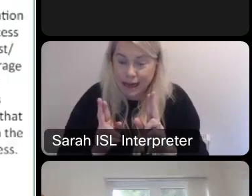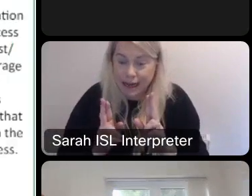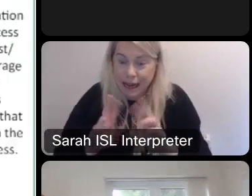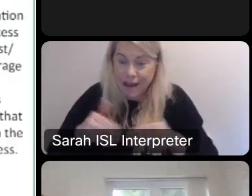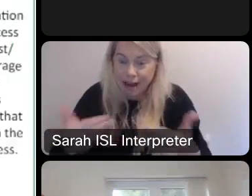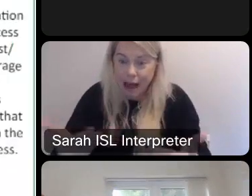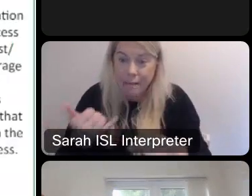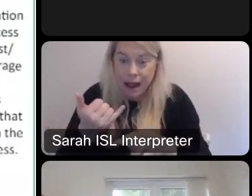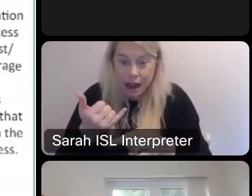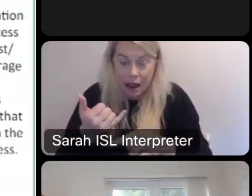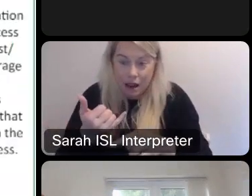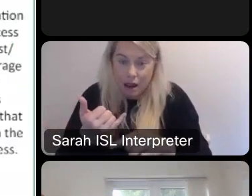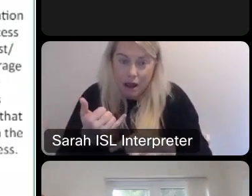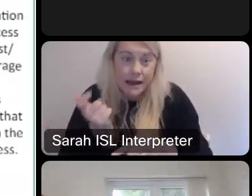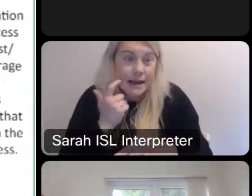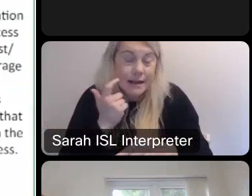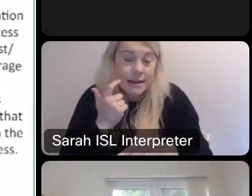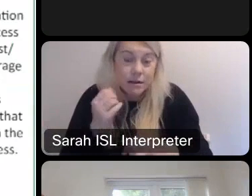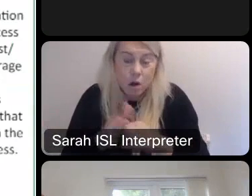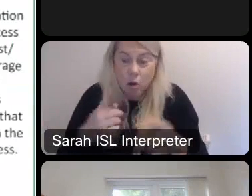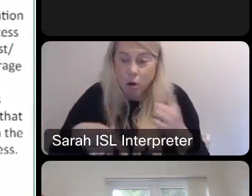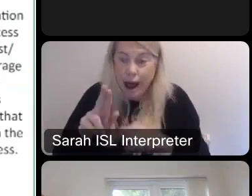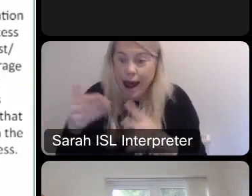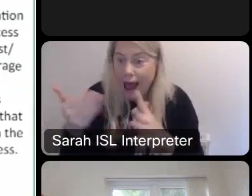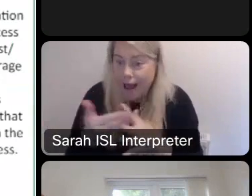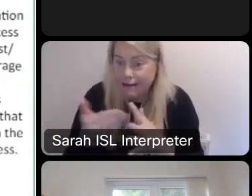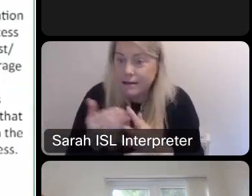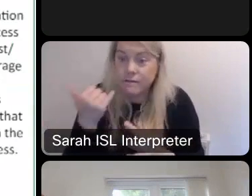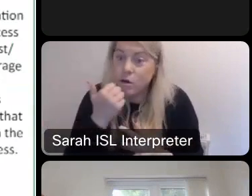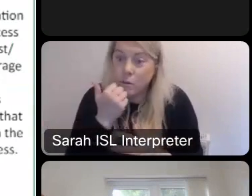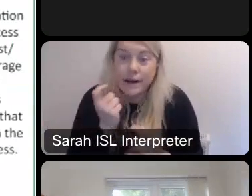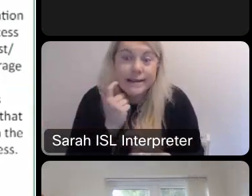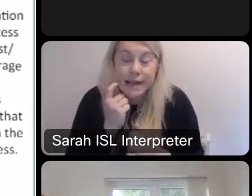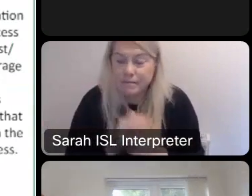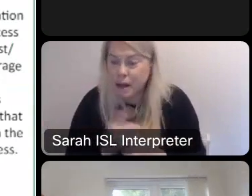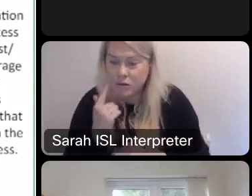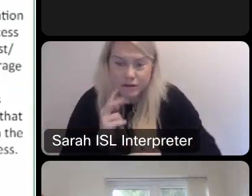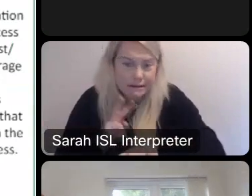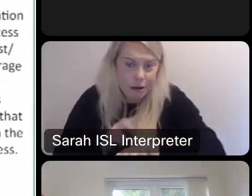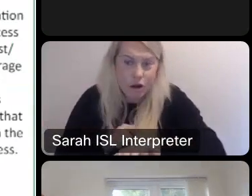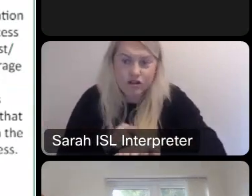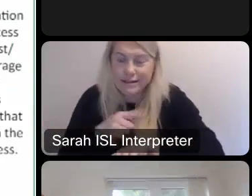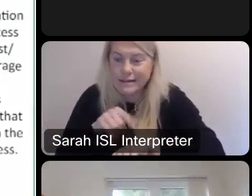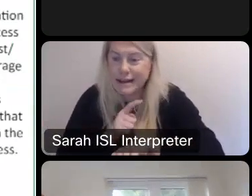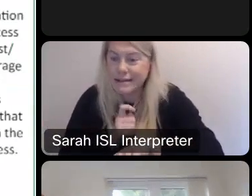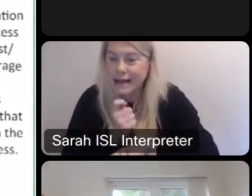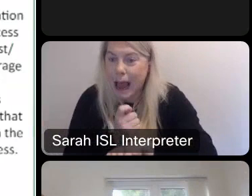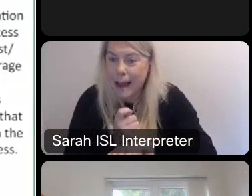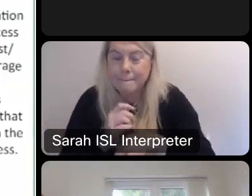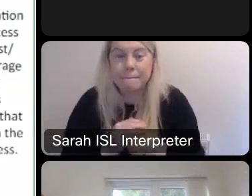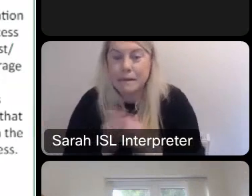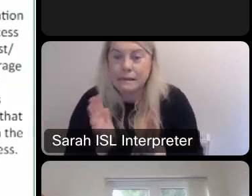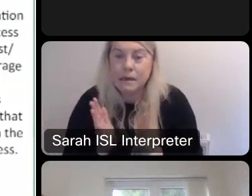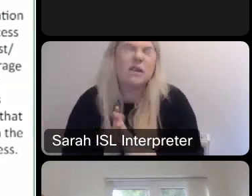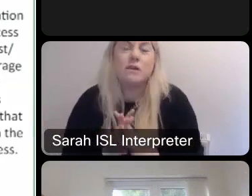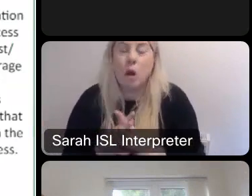know how to access it themselves as well directly. I'm just keeping an eye on the time here now. So supports as